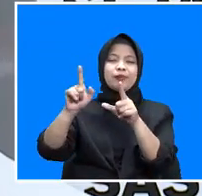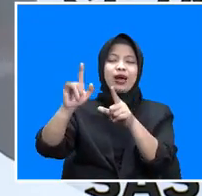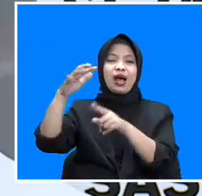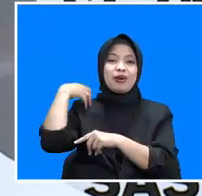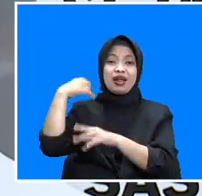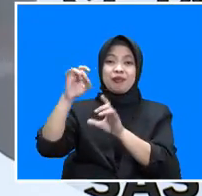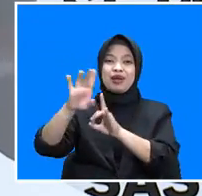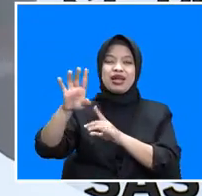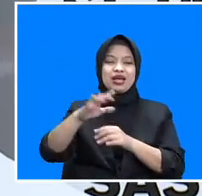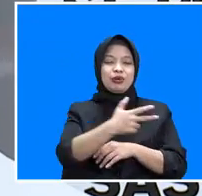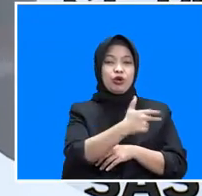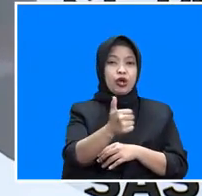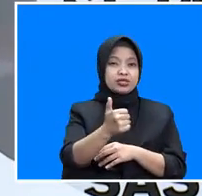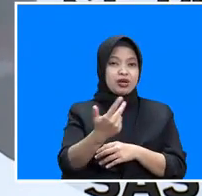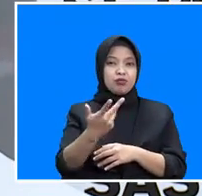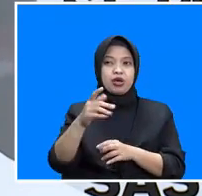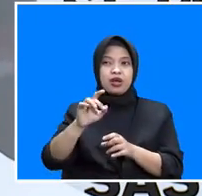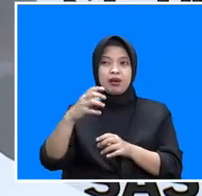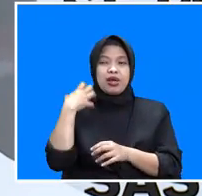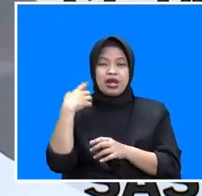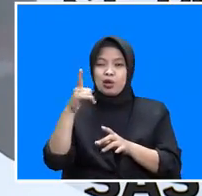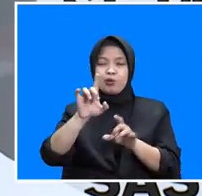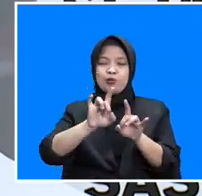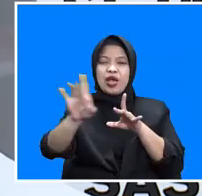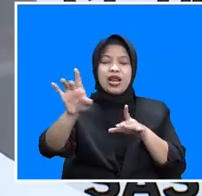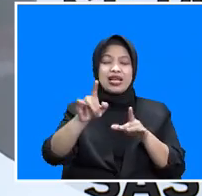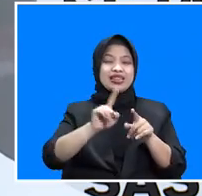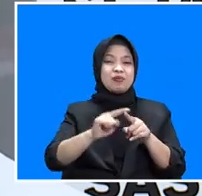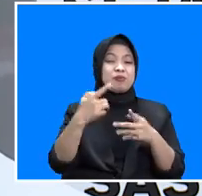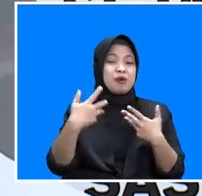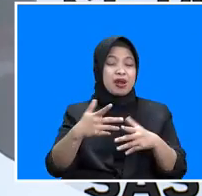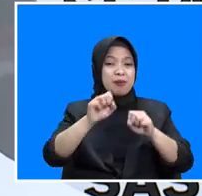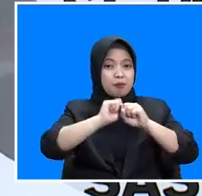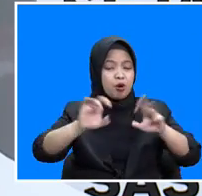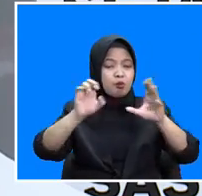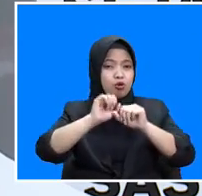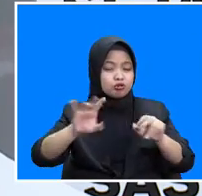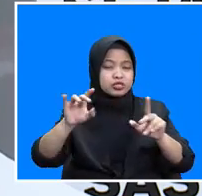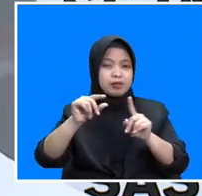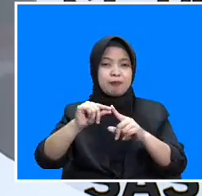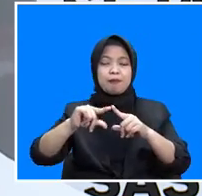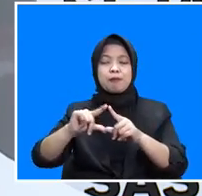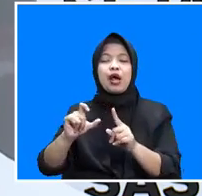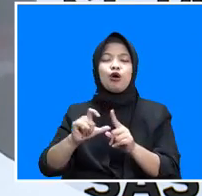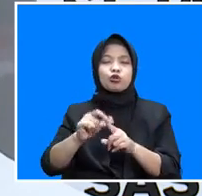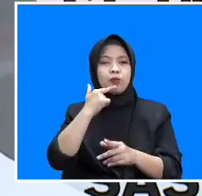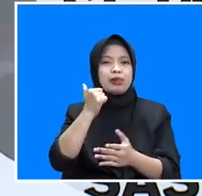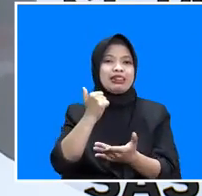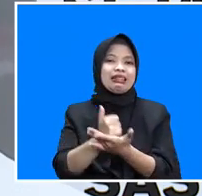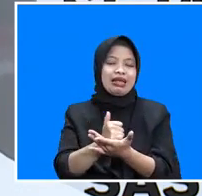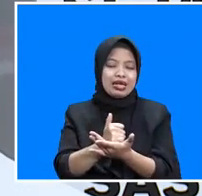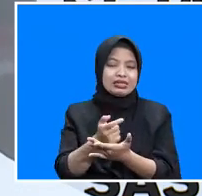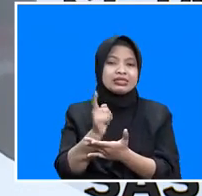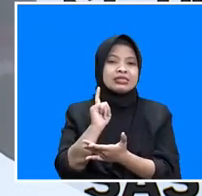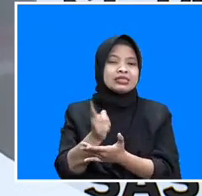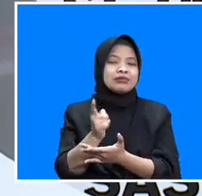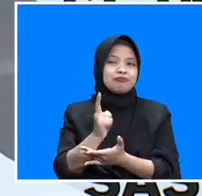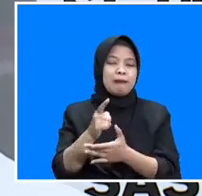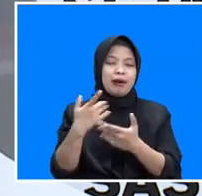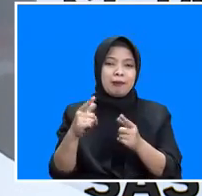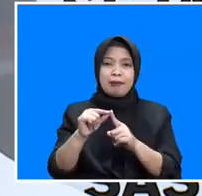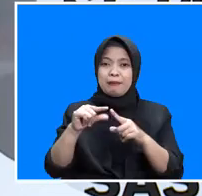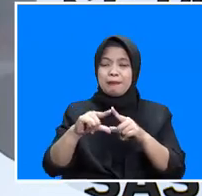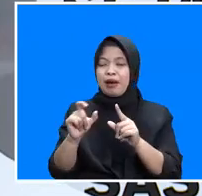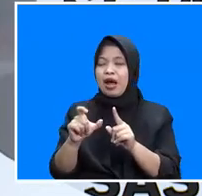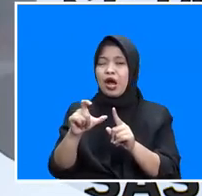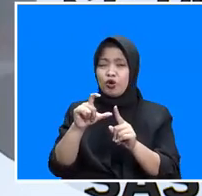it's really, really important to promote early childhood learning and development, because children will fundamentally not be ready